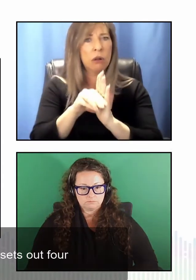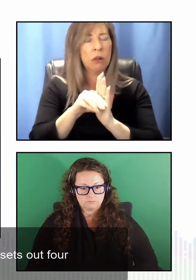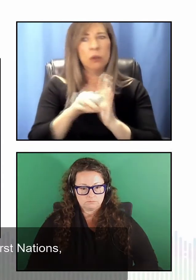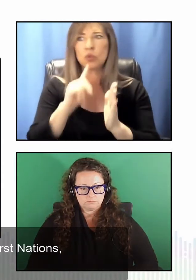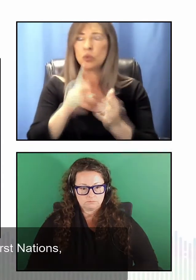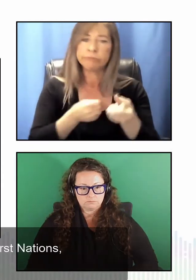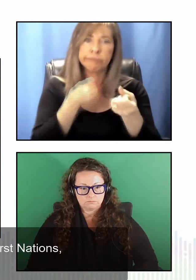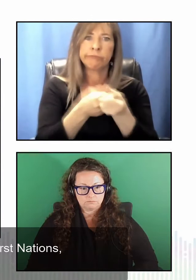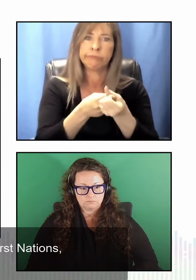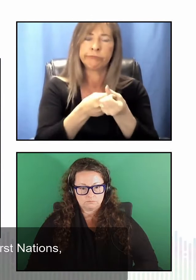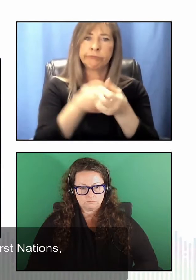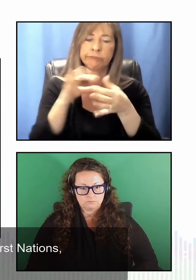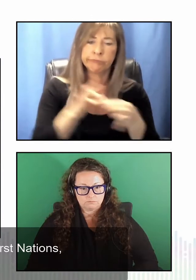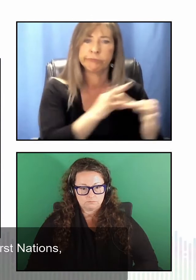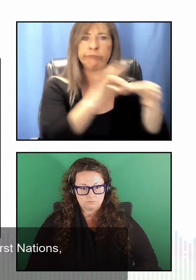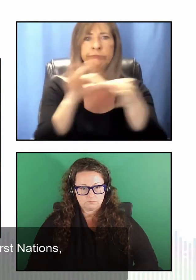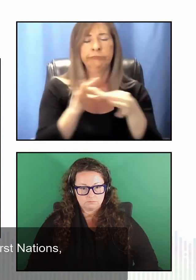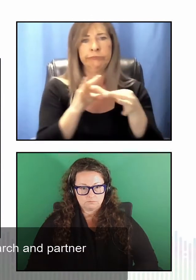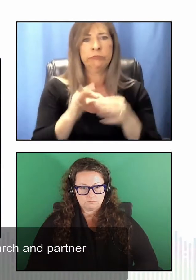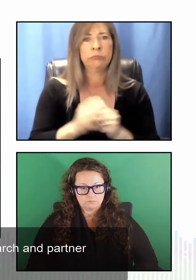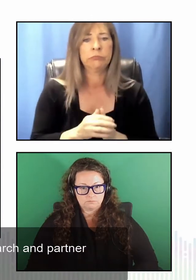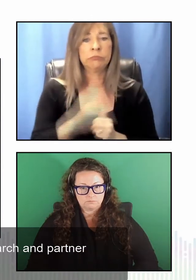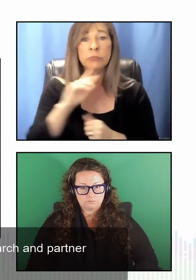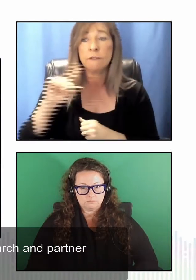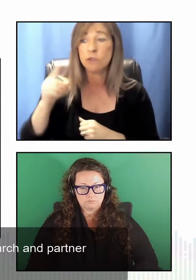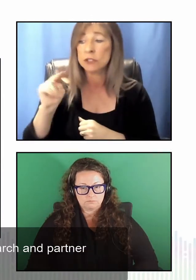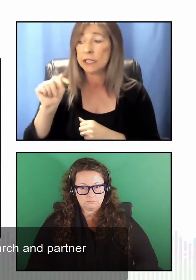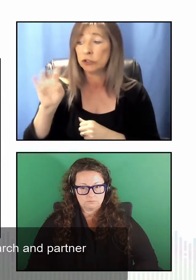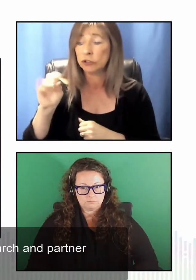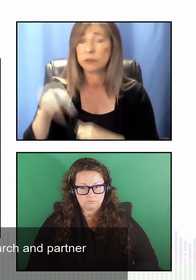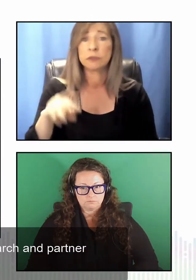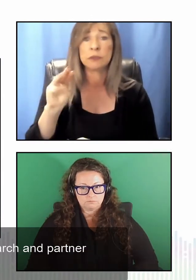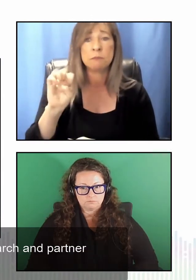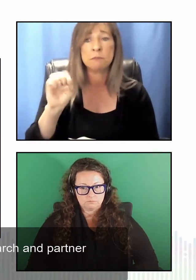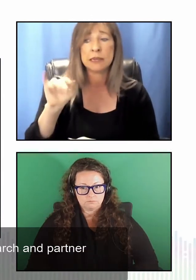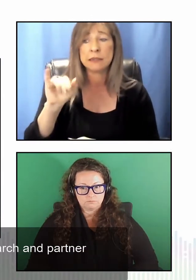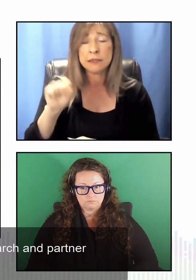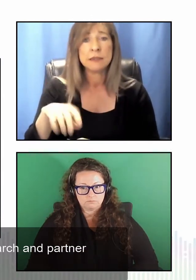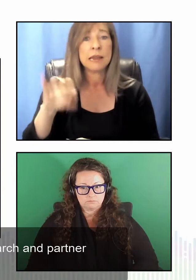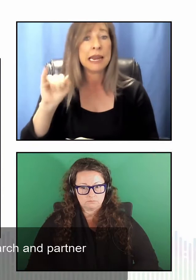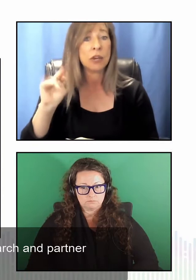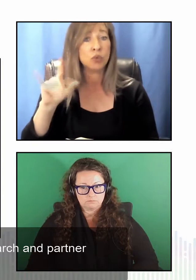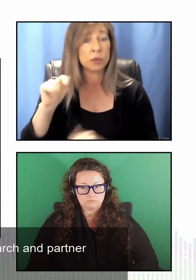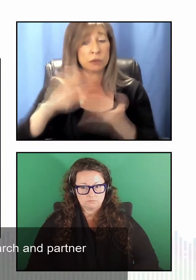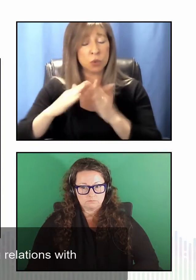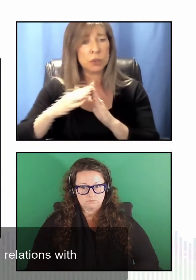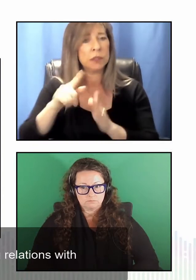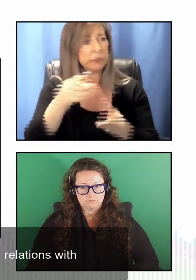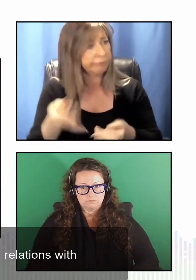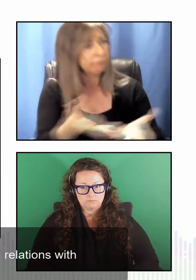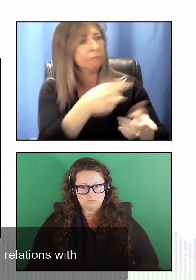4 directions to strengthen the capacity of First Nations, Métis, and Inuit communities to lead their own research and partner with the